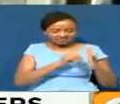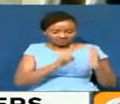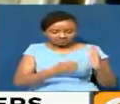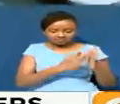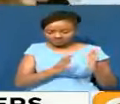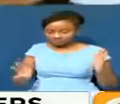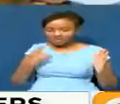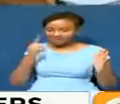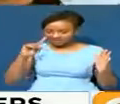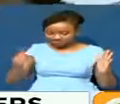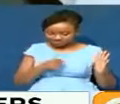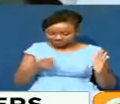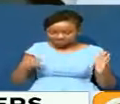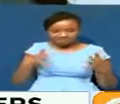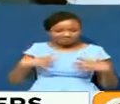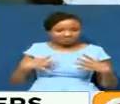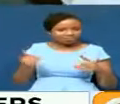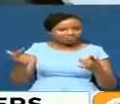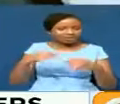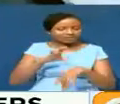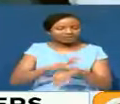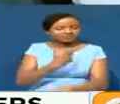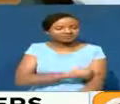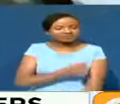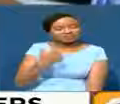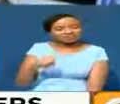for their second dose. At least